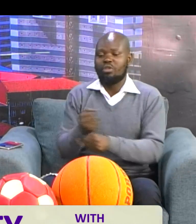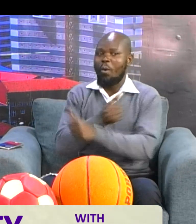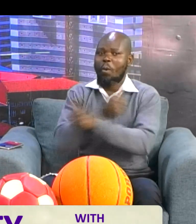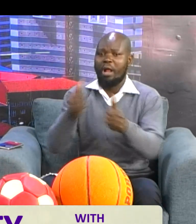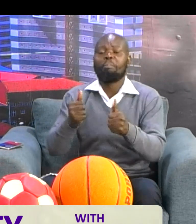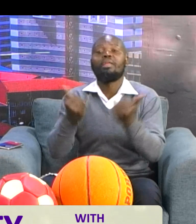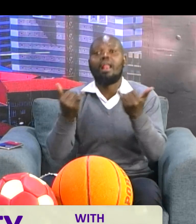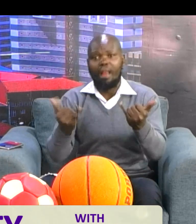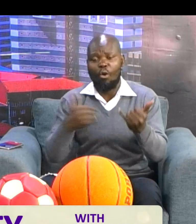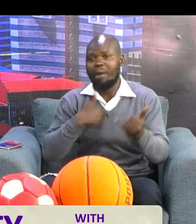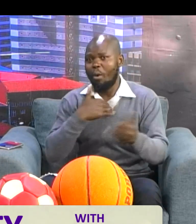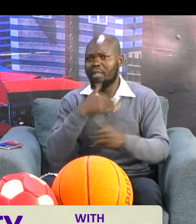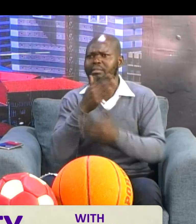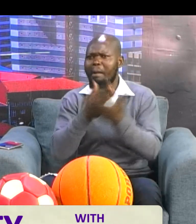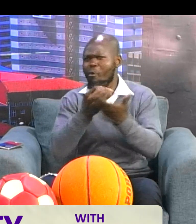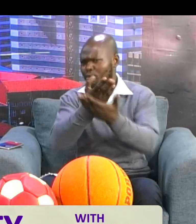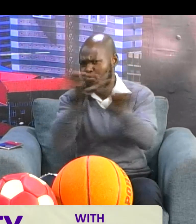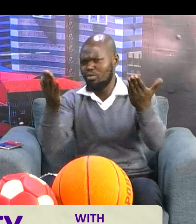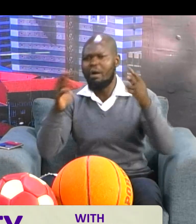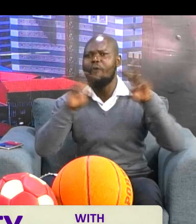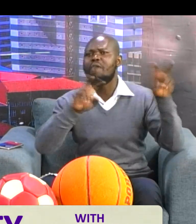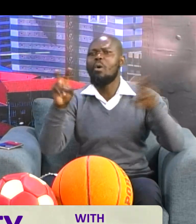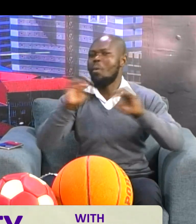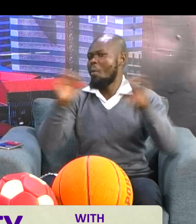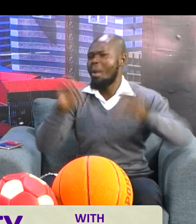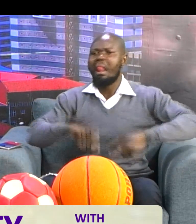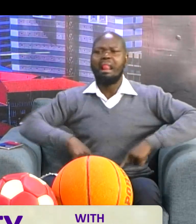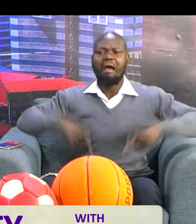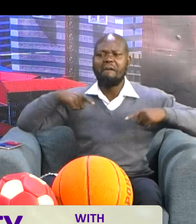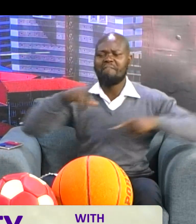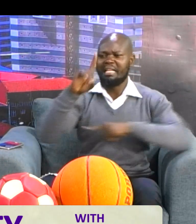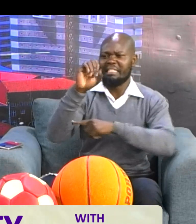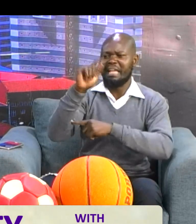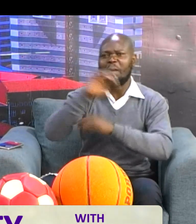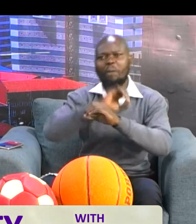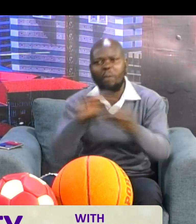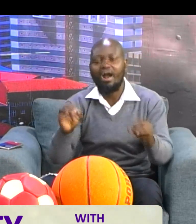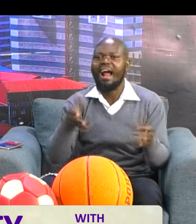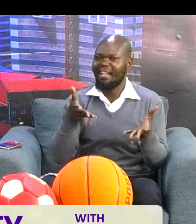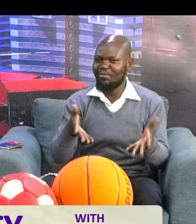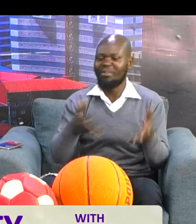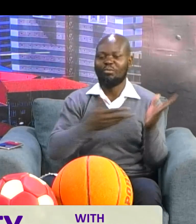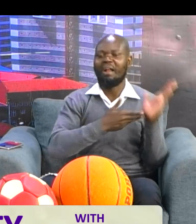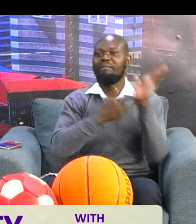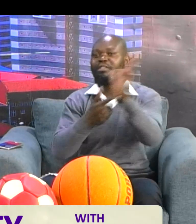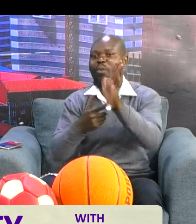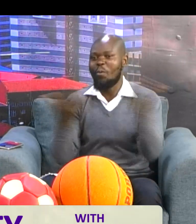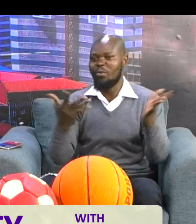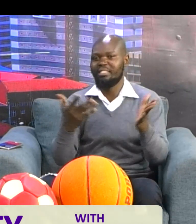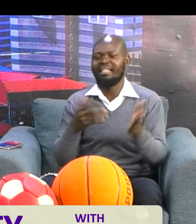than Shabanas, and I believe that in the future they only have opportunity to get better. So viewers, in case you missed